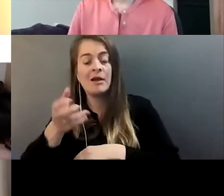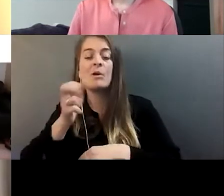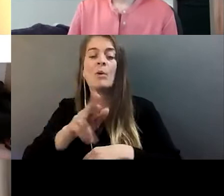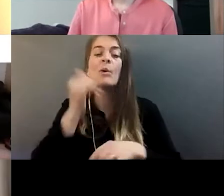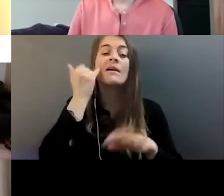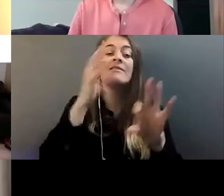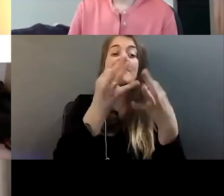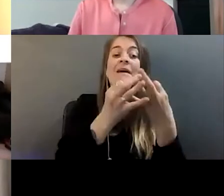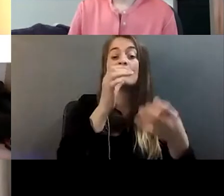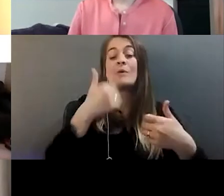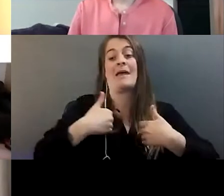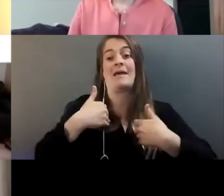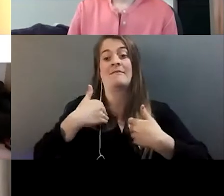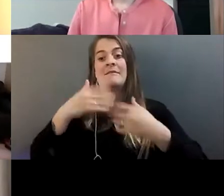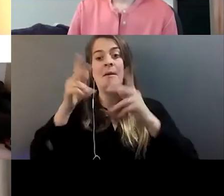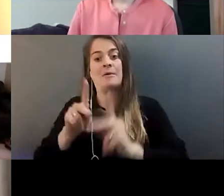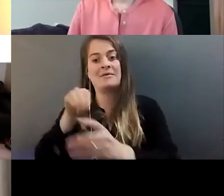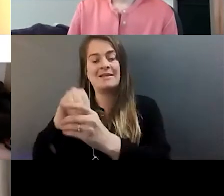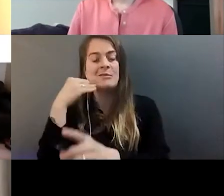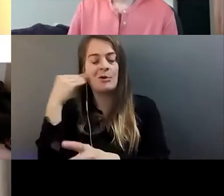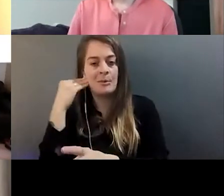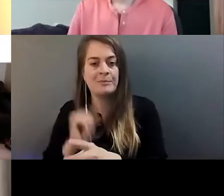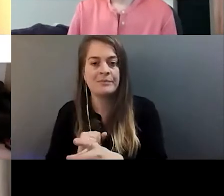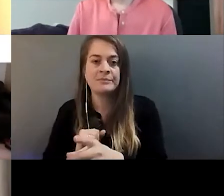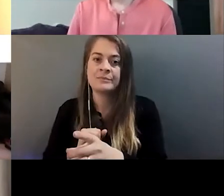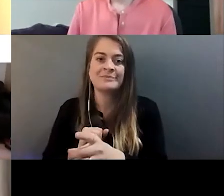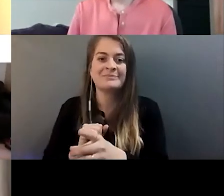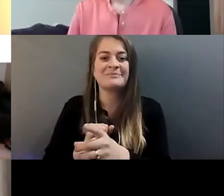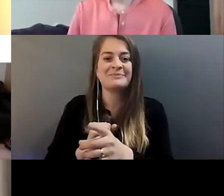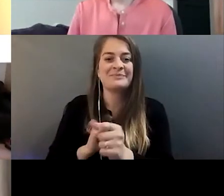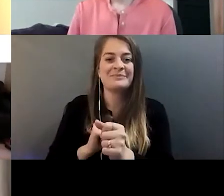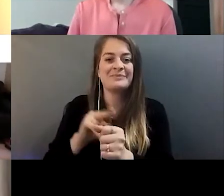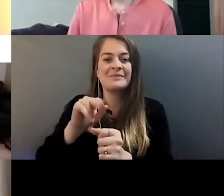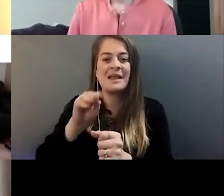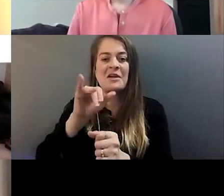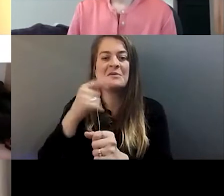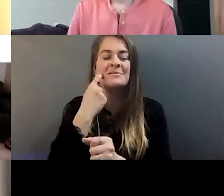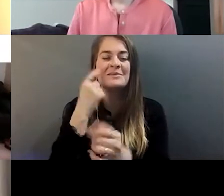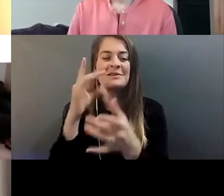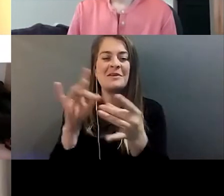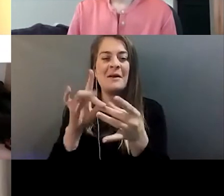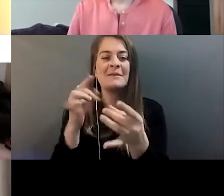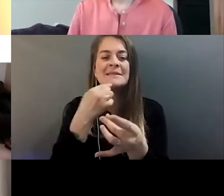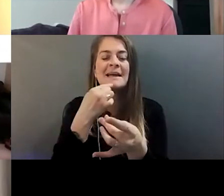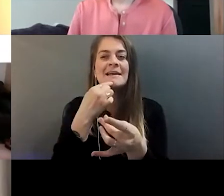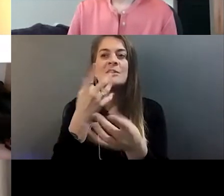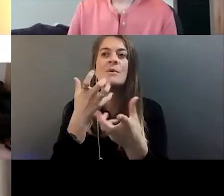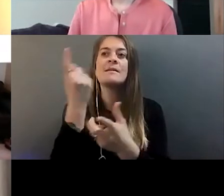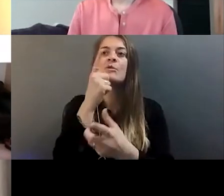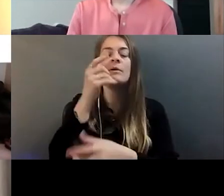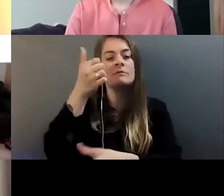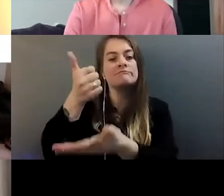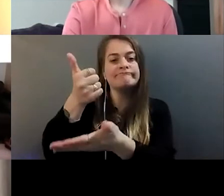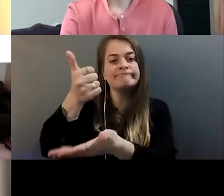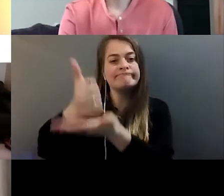person living there and what that means. You know, Naomi said, you're looking for somebody who will take care of your mom or dad or your